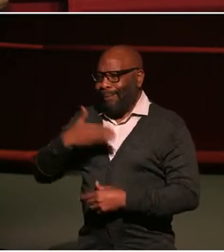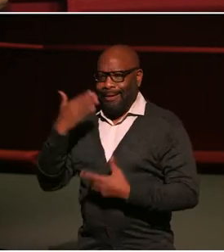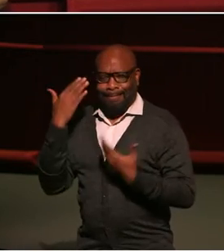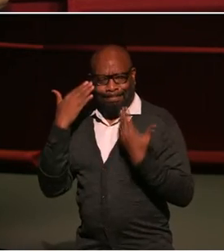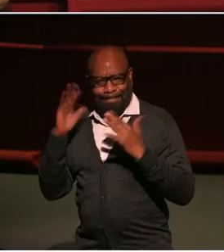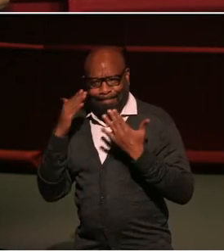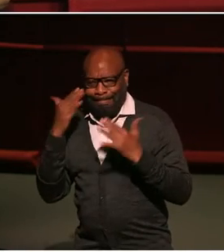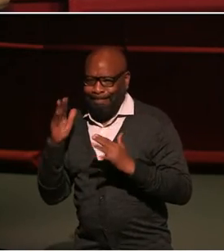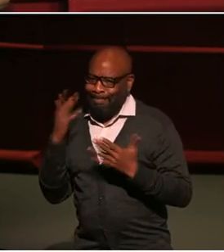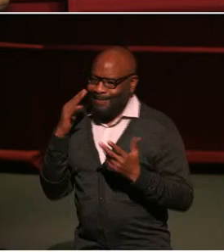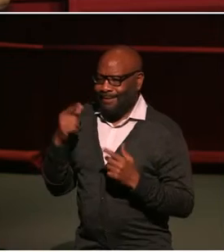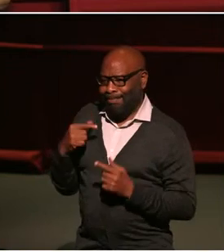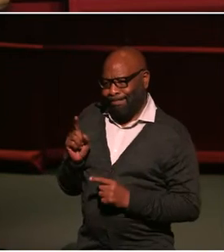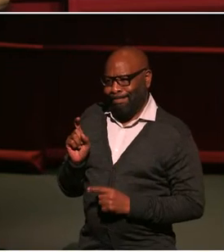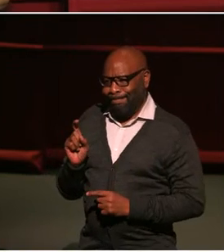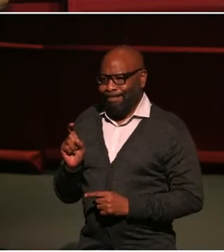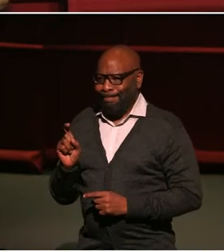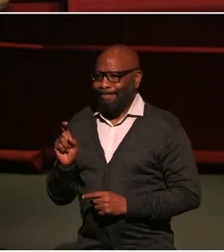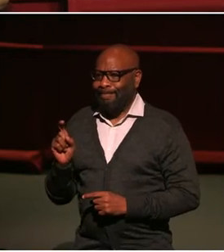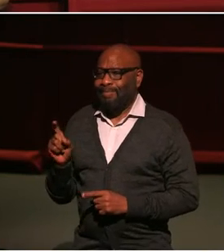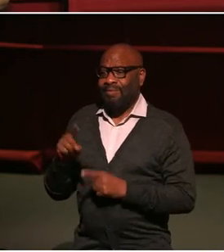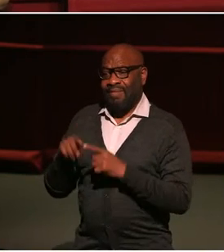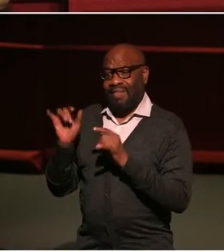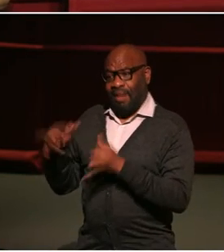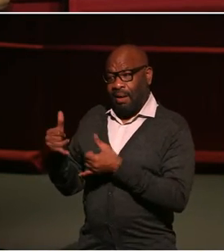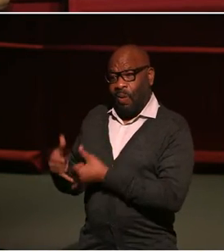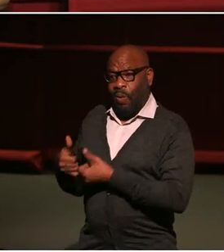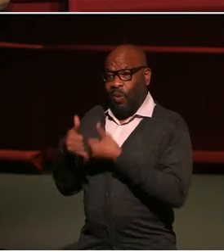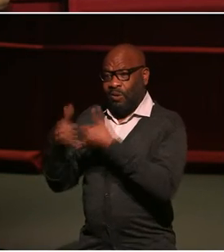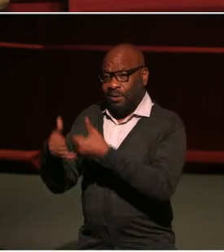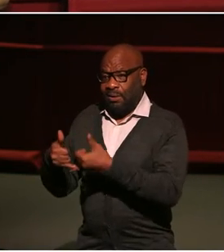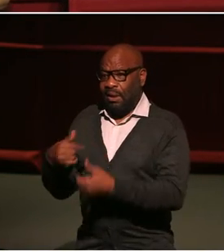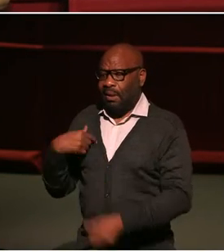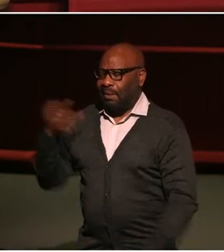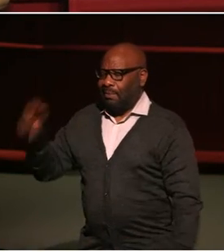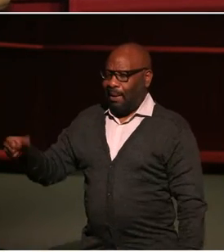But I had to refuse that Oscar, and I held my hand like this.